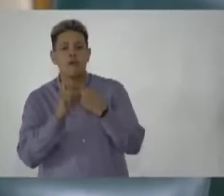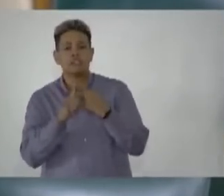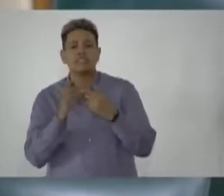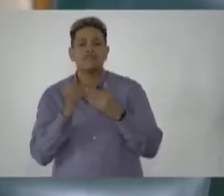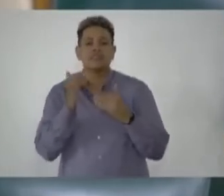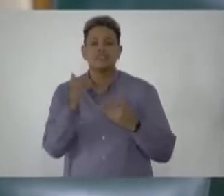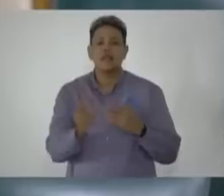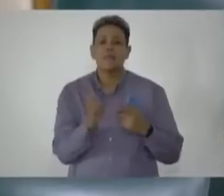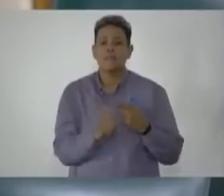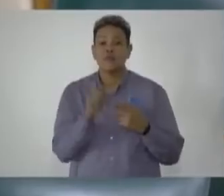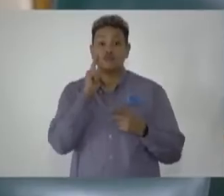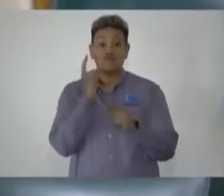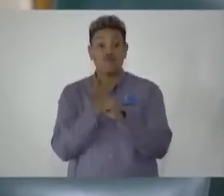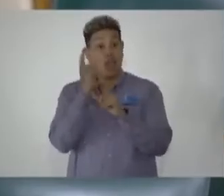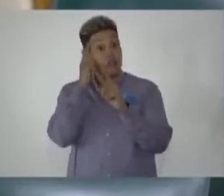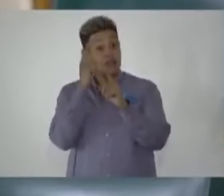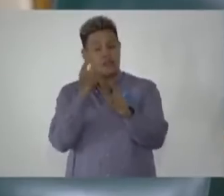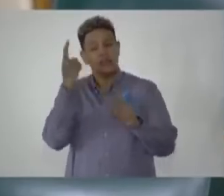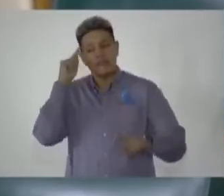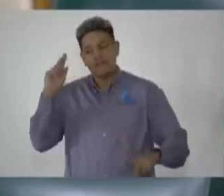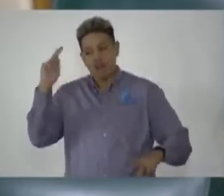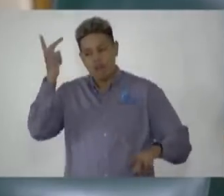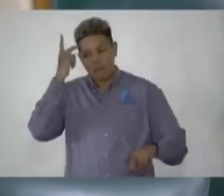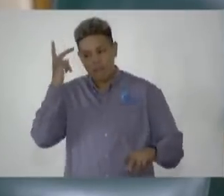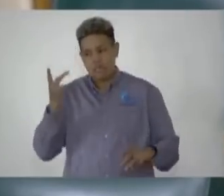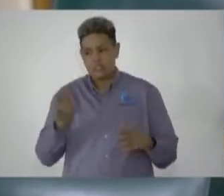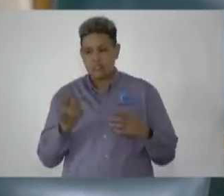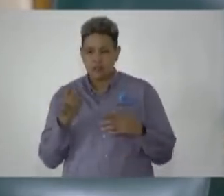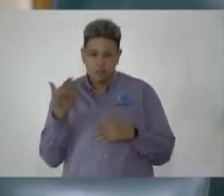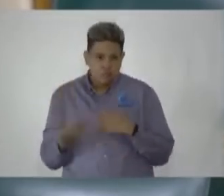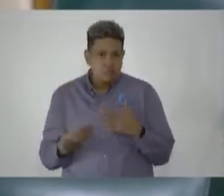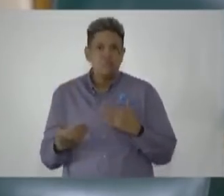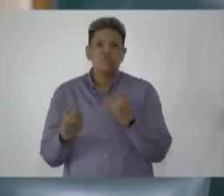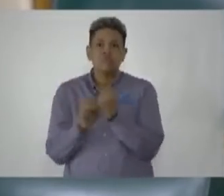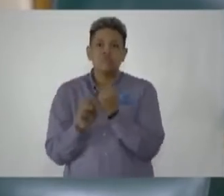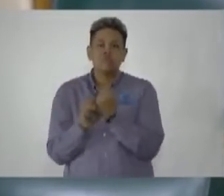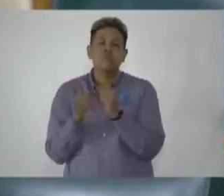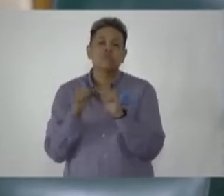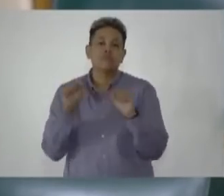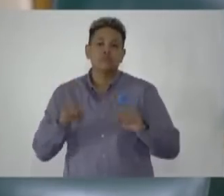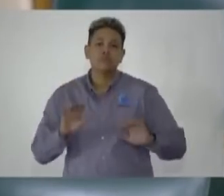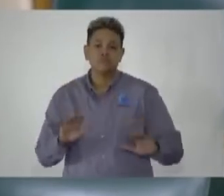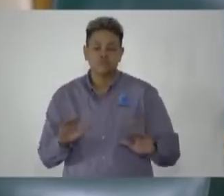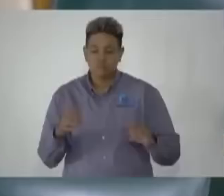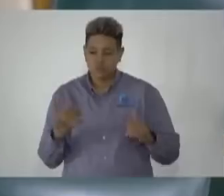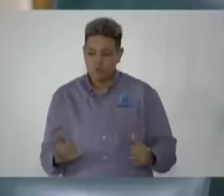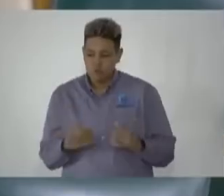step and direction for our political machinery. Mr. President,